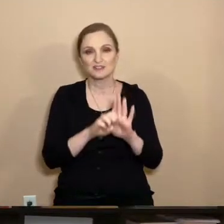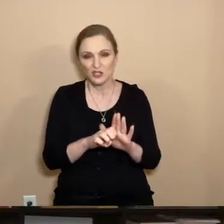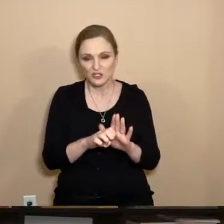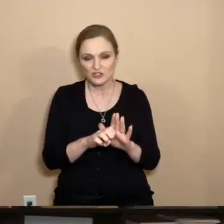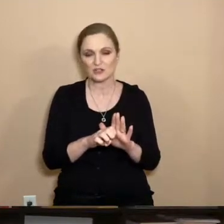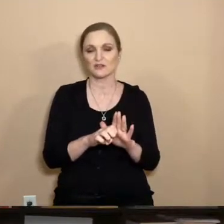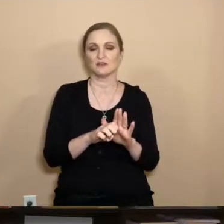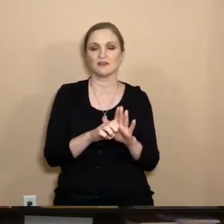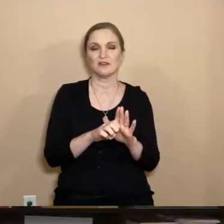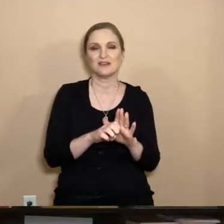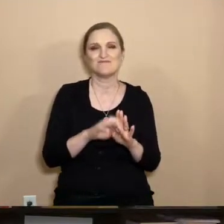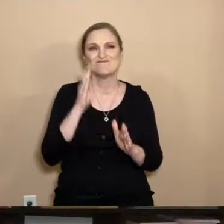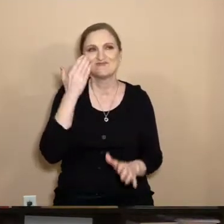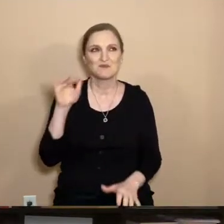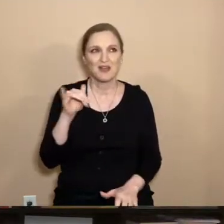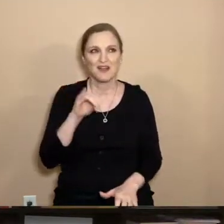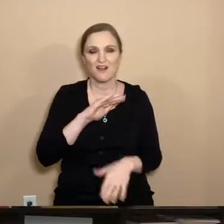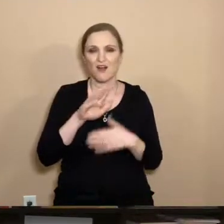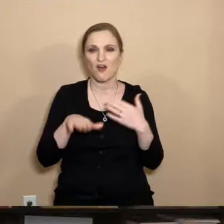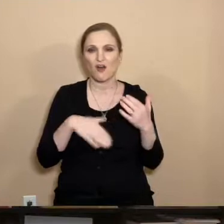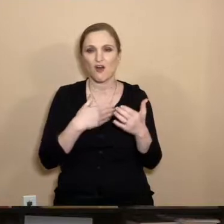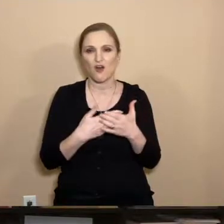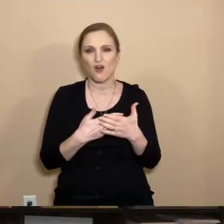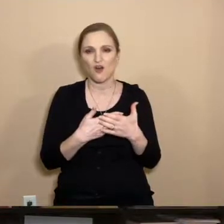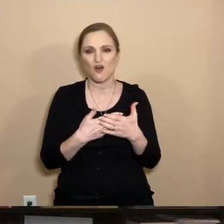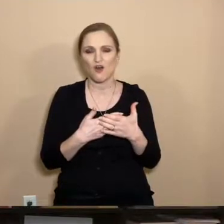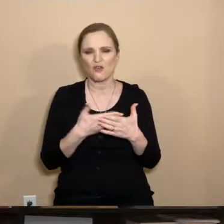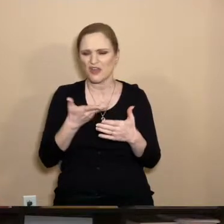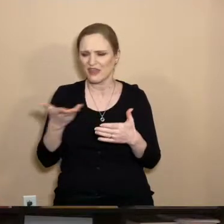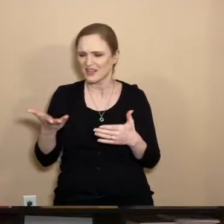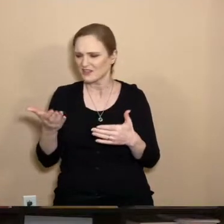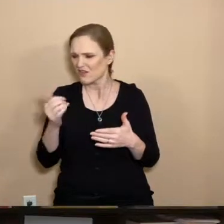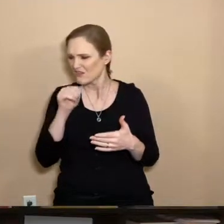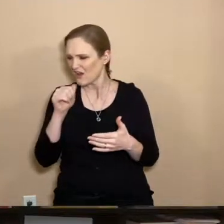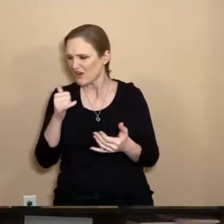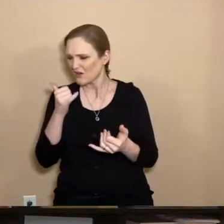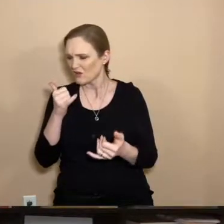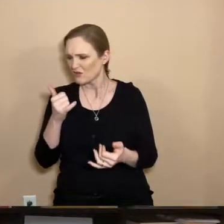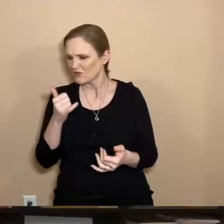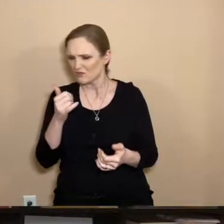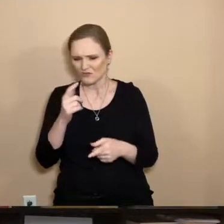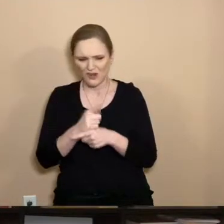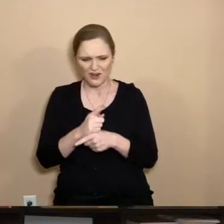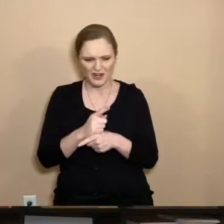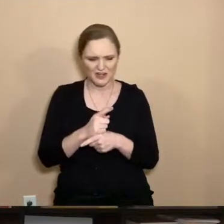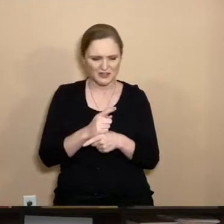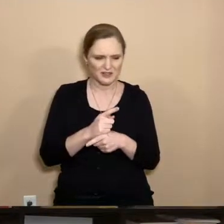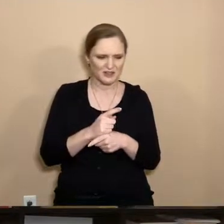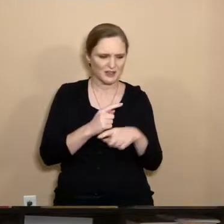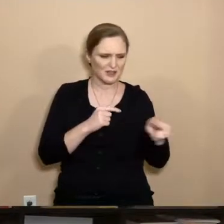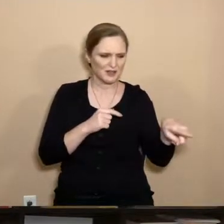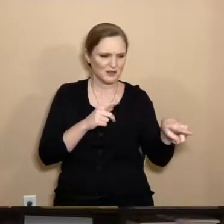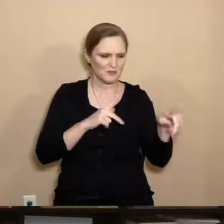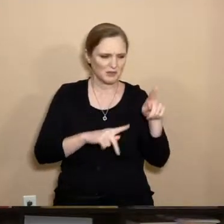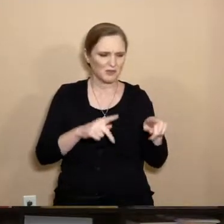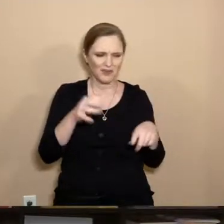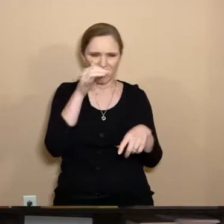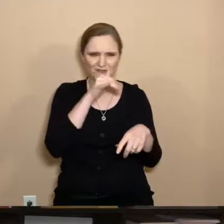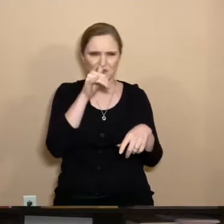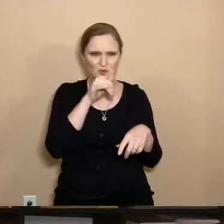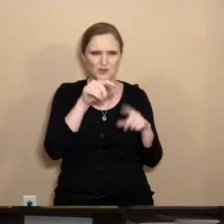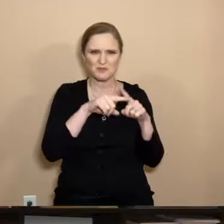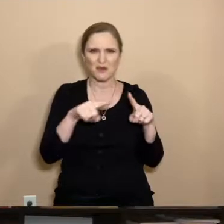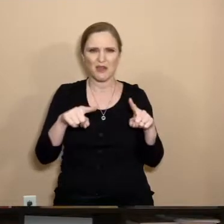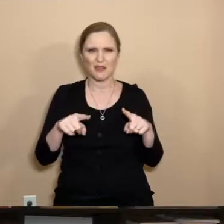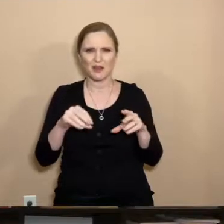of, it seems like all the puzzle pieces are in the wrong place. You've got individuals, again, who are exhibiting foolishness, who have